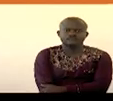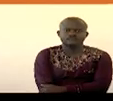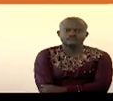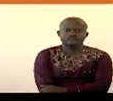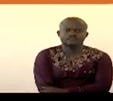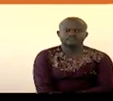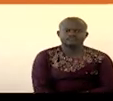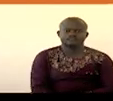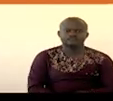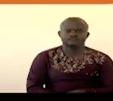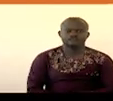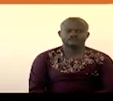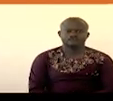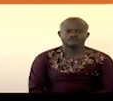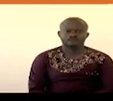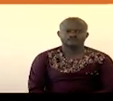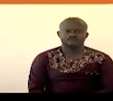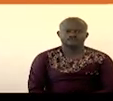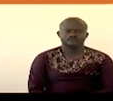Question number 4.